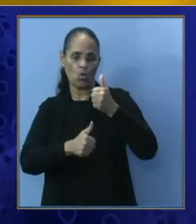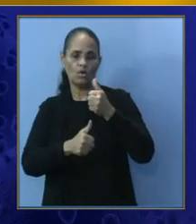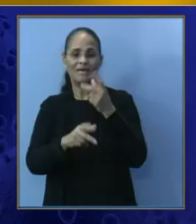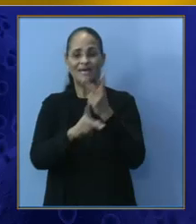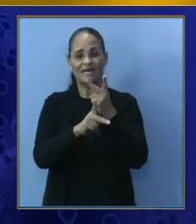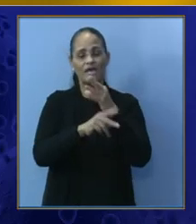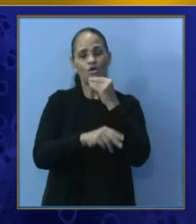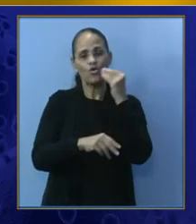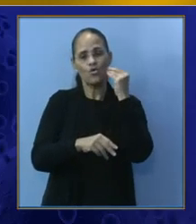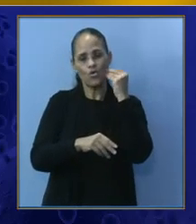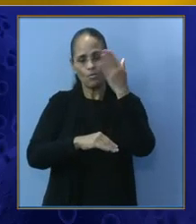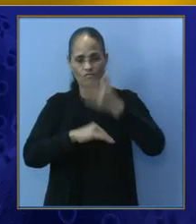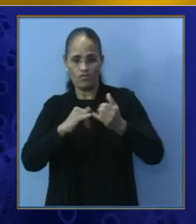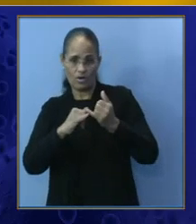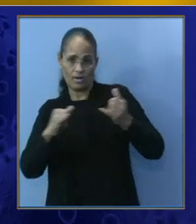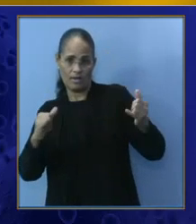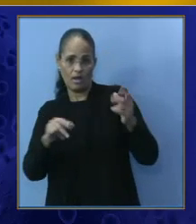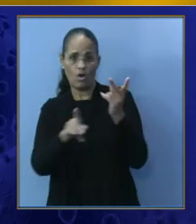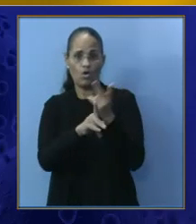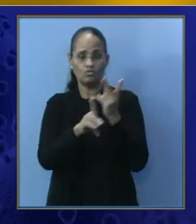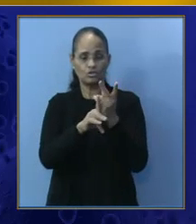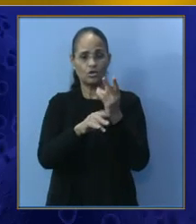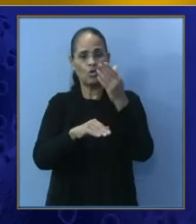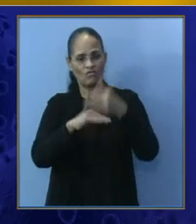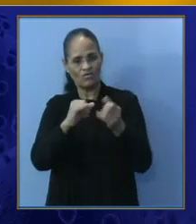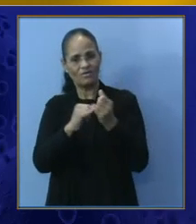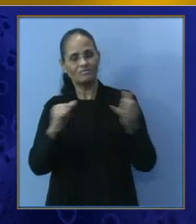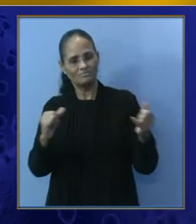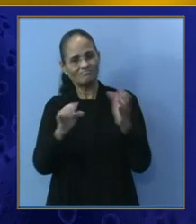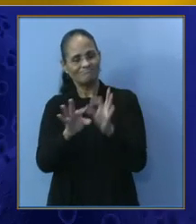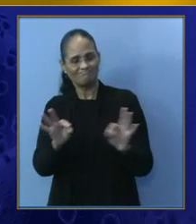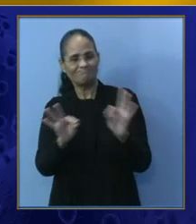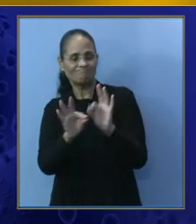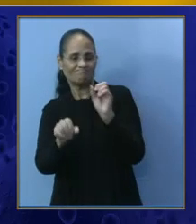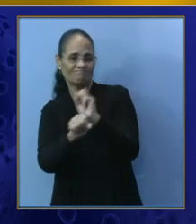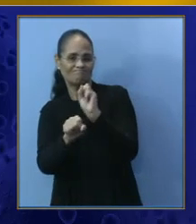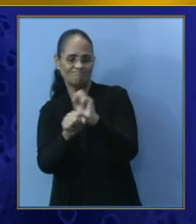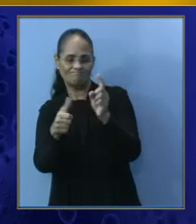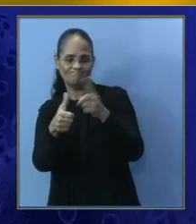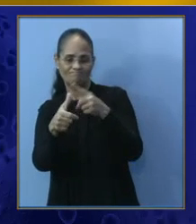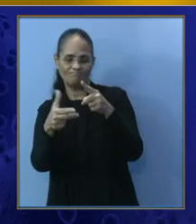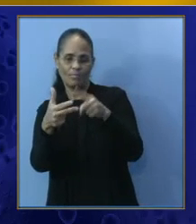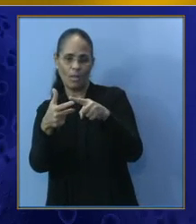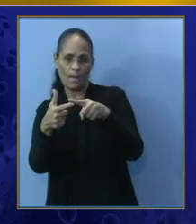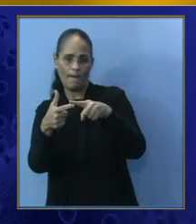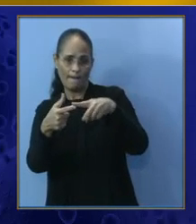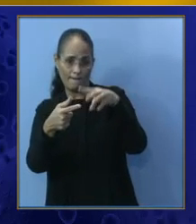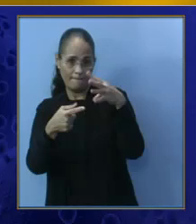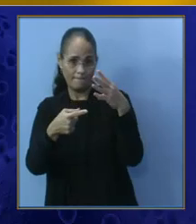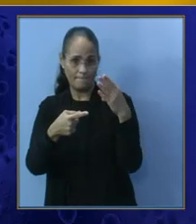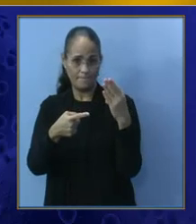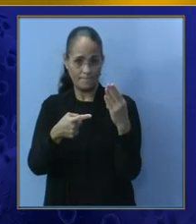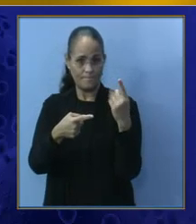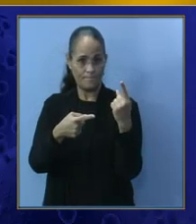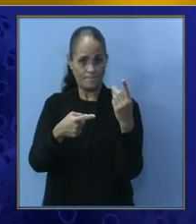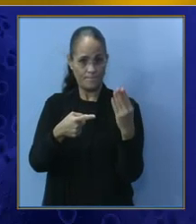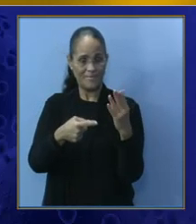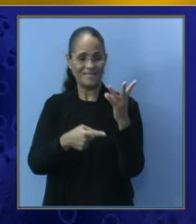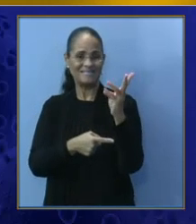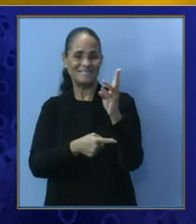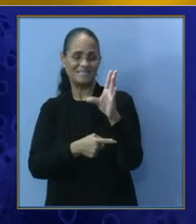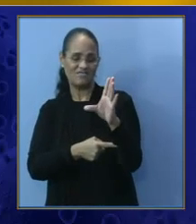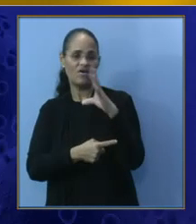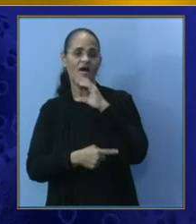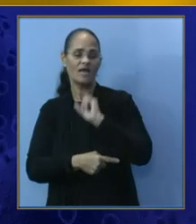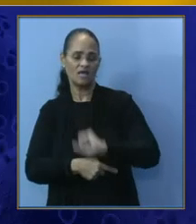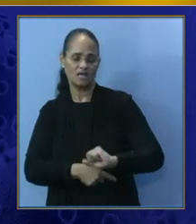residents, frontline health care, and frontline essential workers. Group 1B includes people who are 65 years of